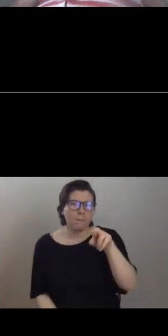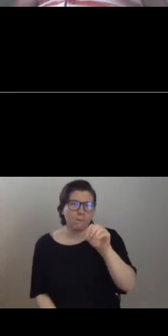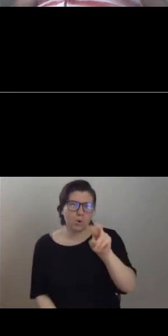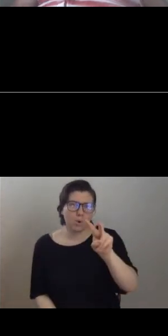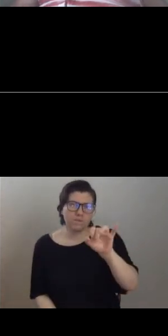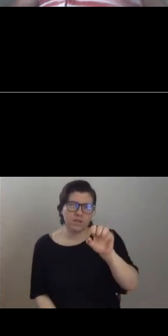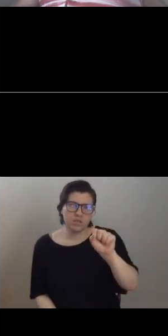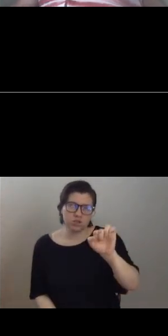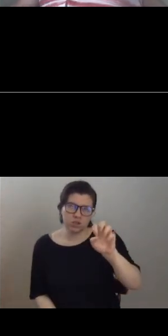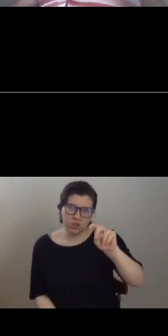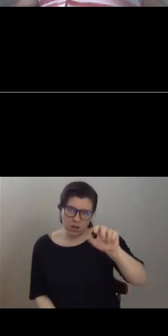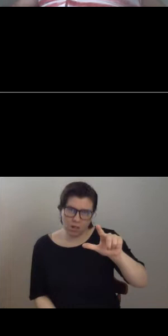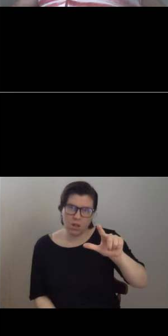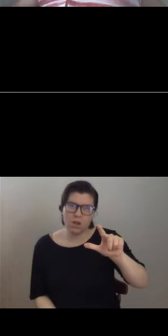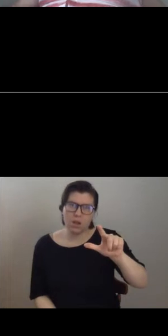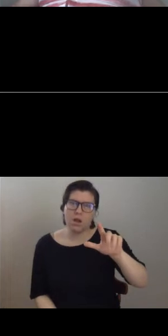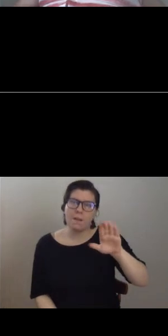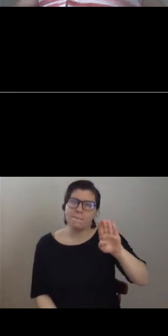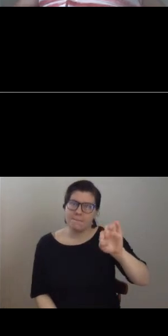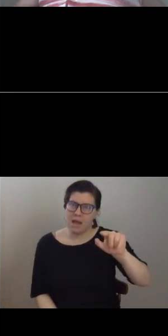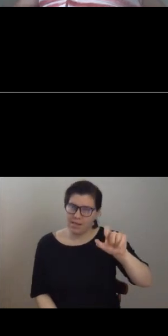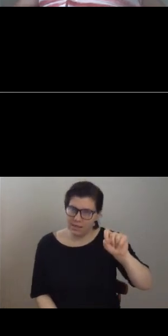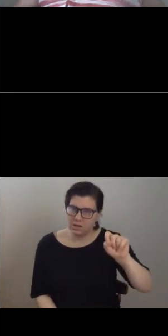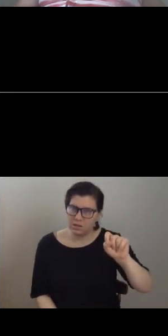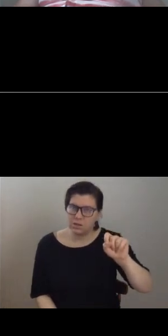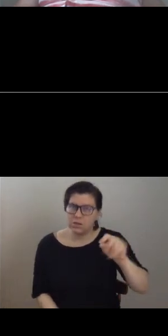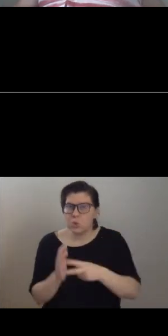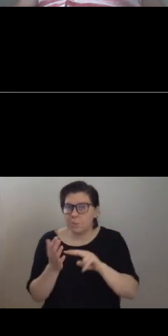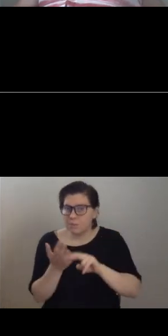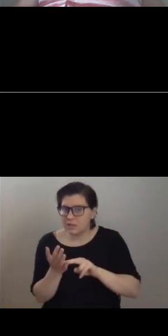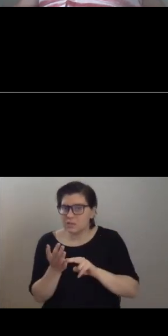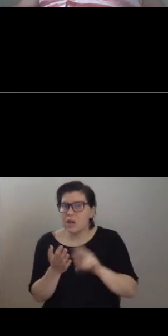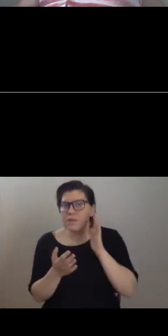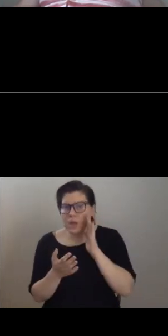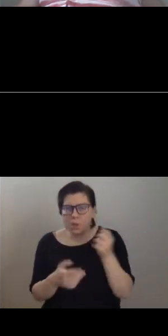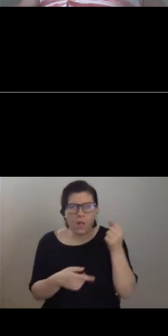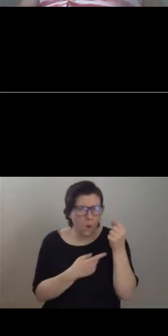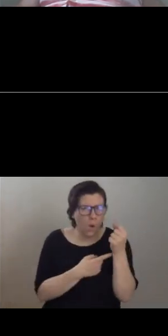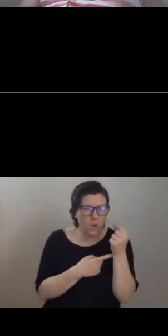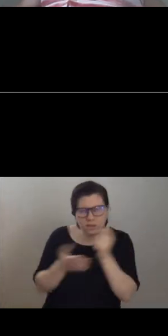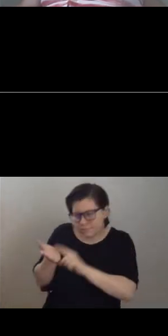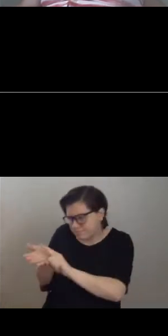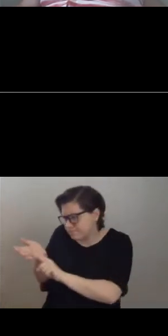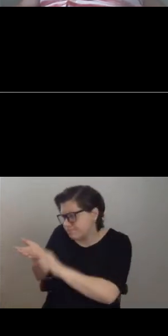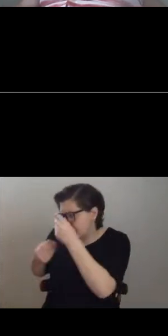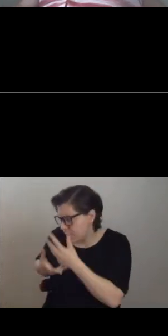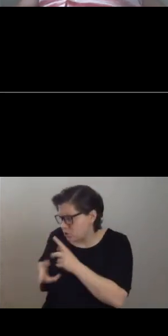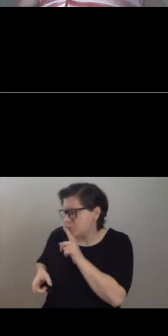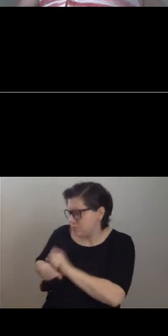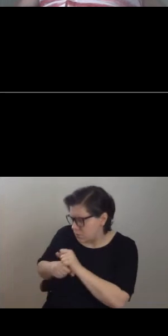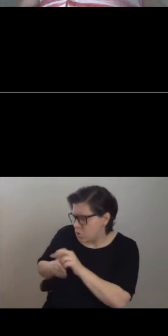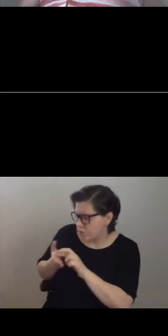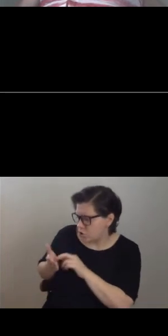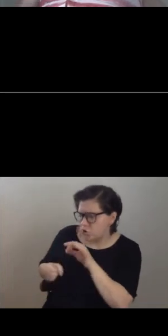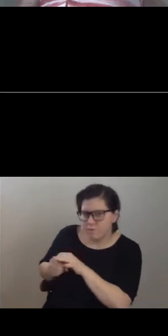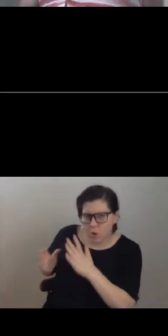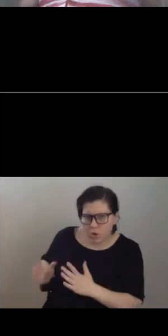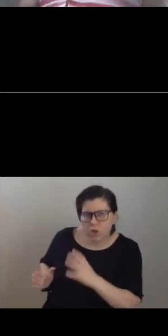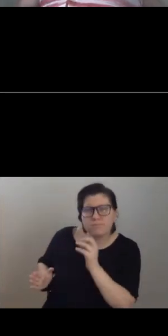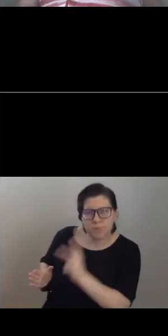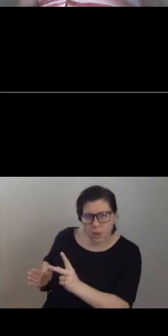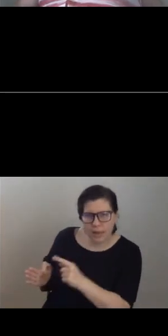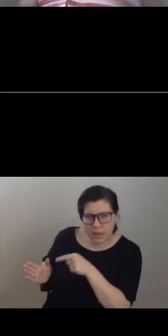they get a chance to double check and make sure your information that you are a registered voter, they won't count